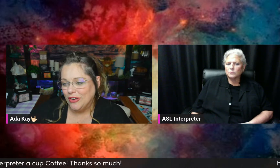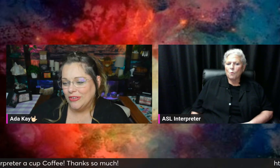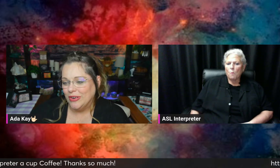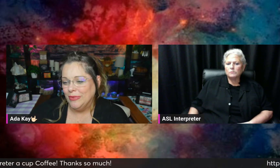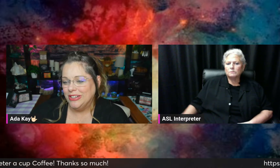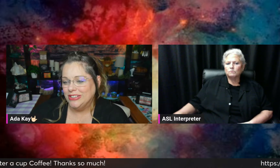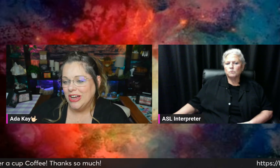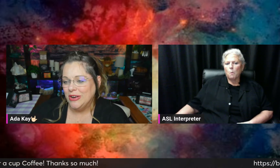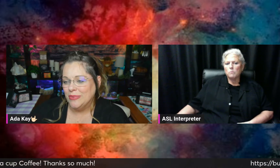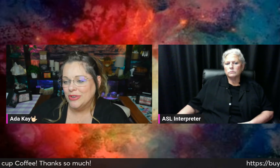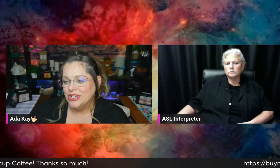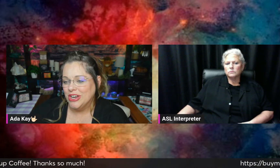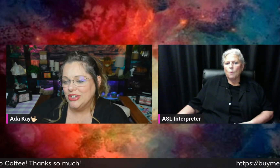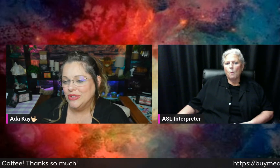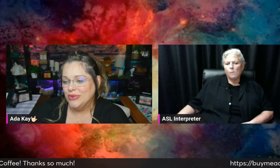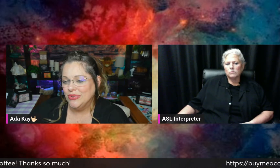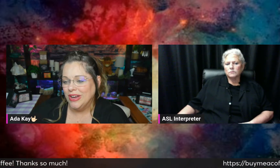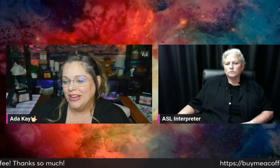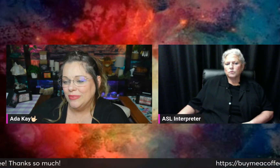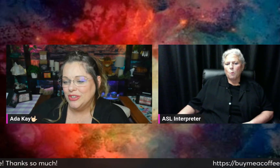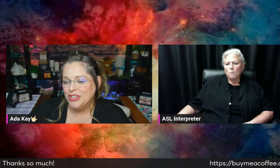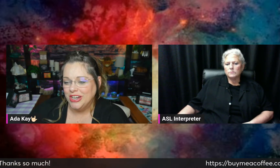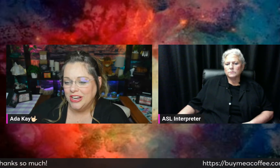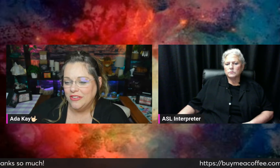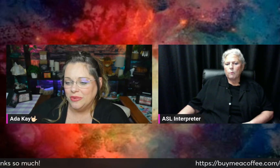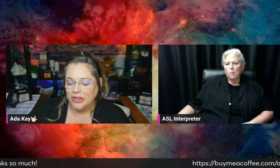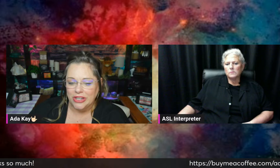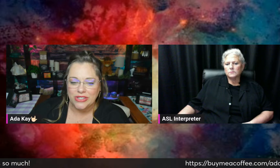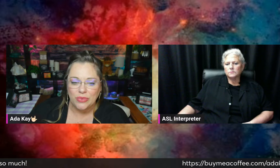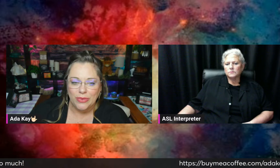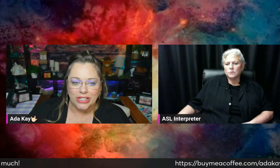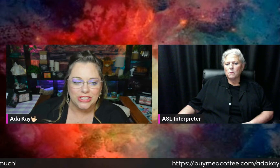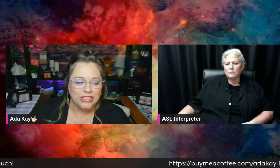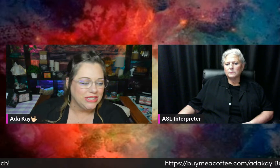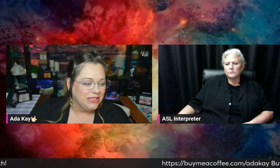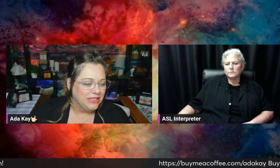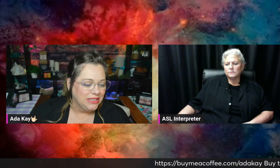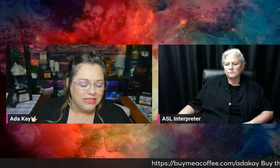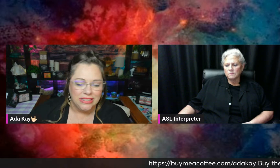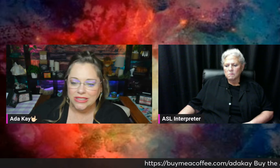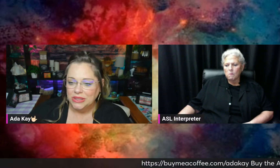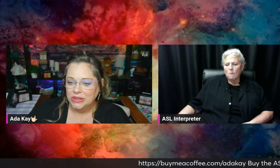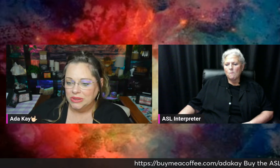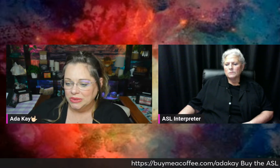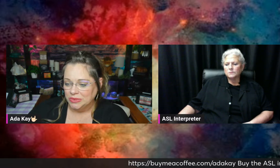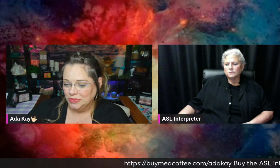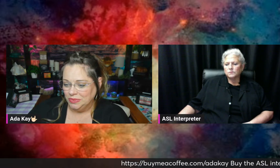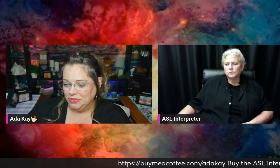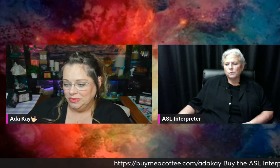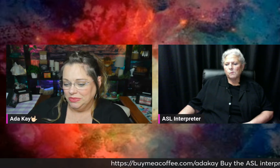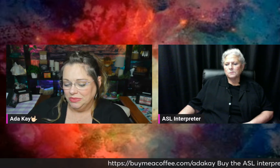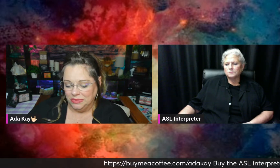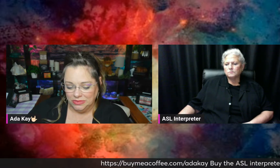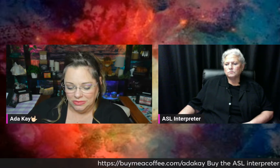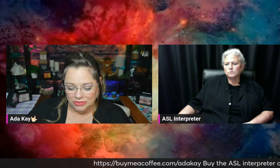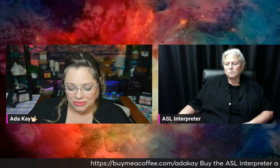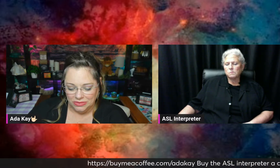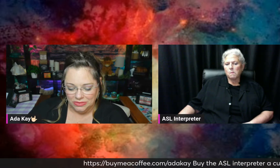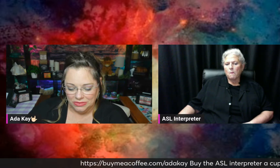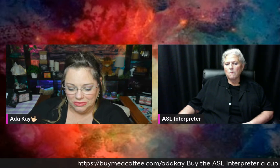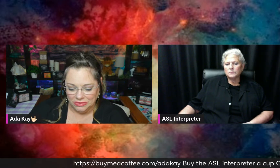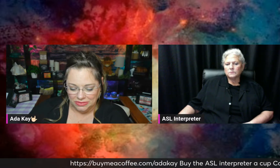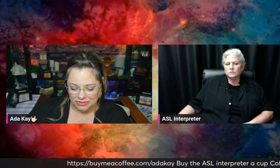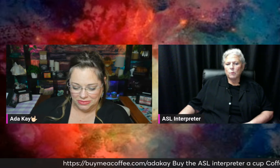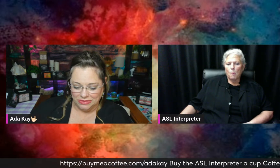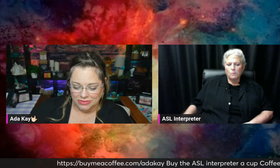so very much. I appreciate you and appreciate everybody so much. And congratulations on